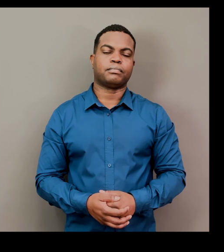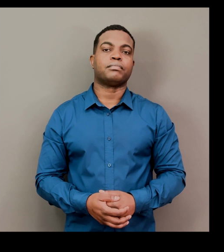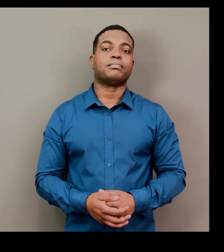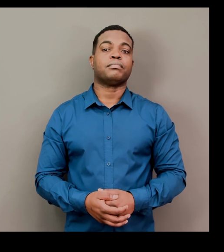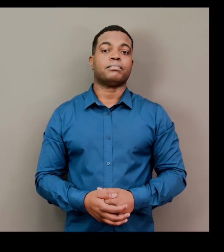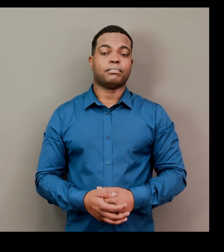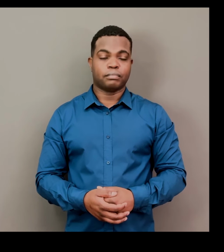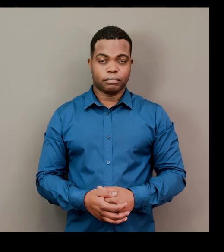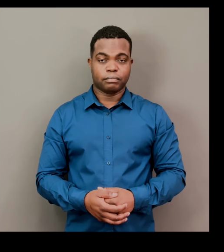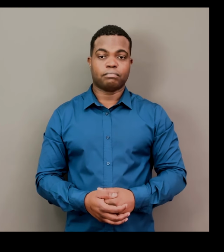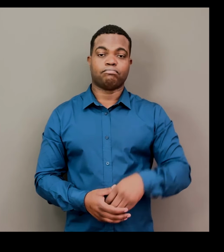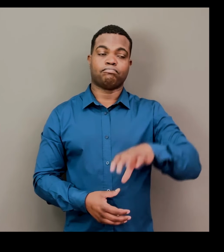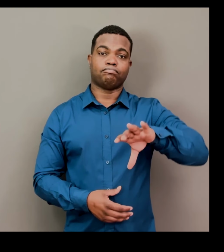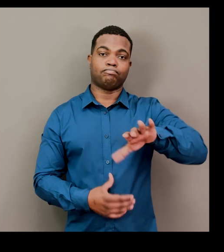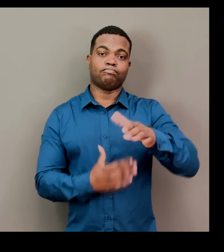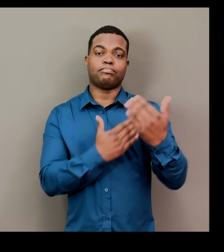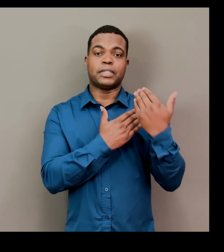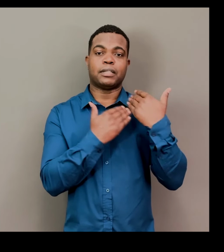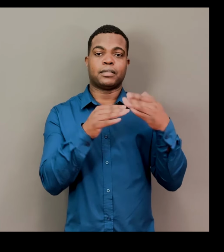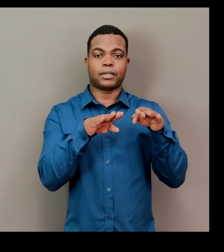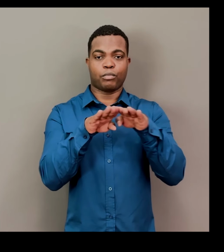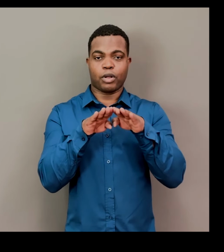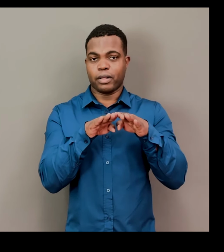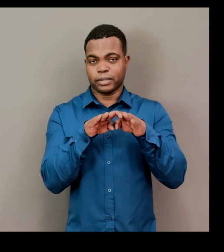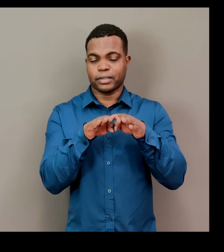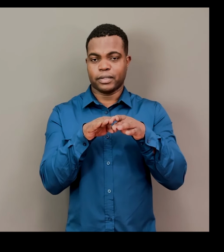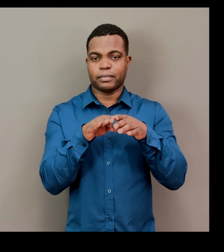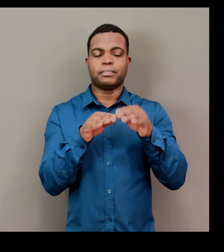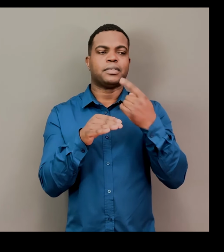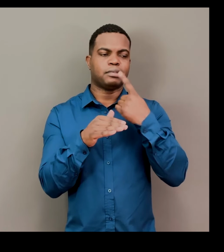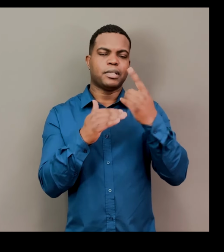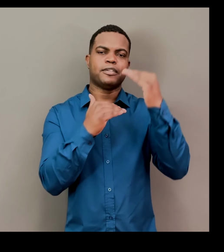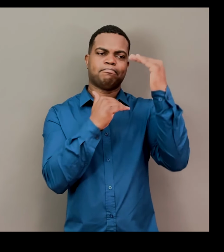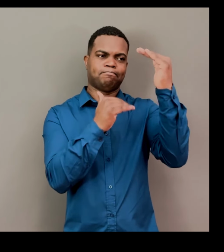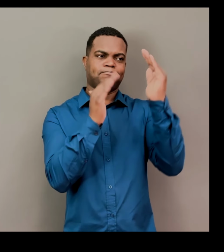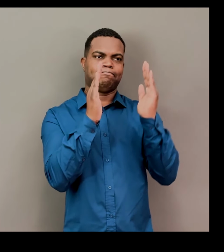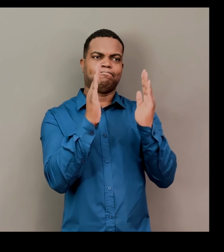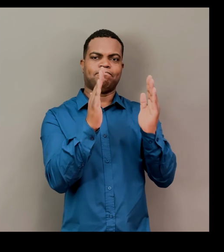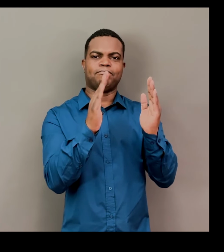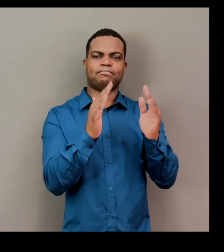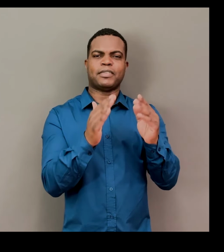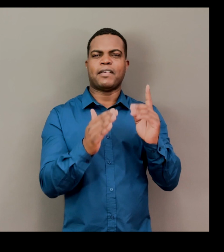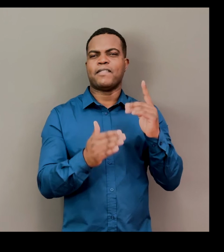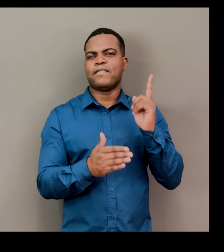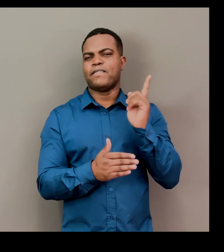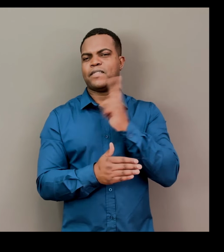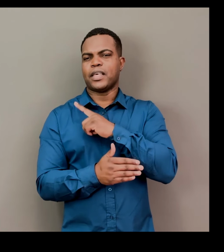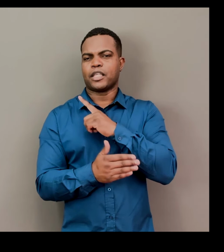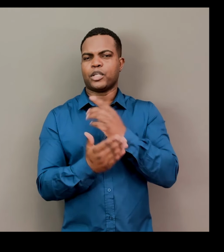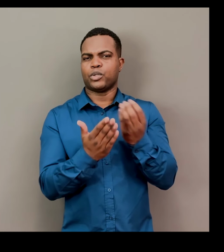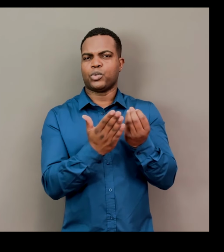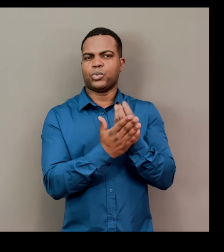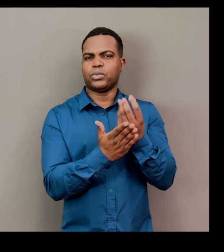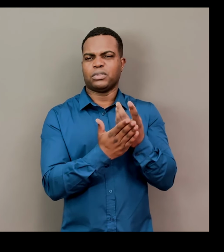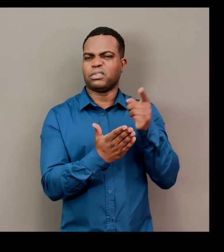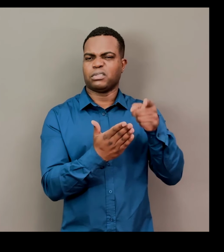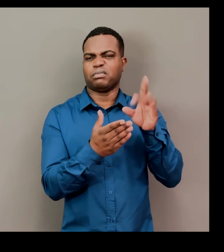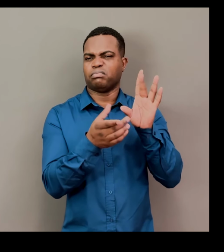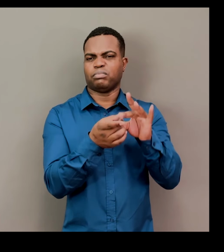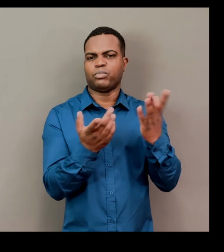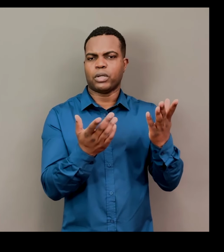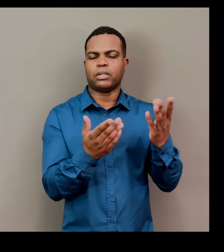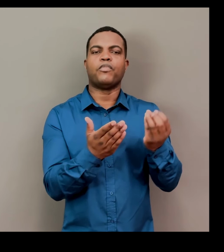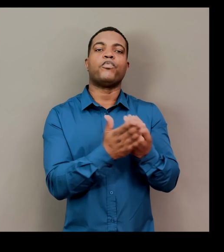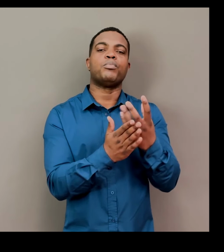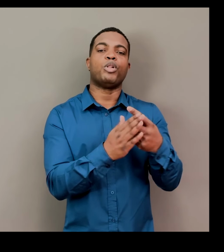The National Endowment for Democracy defined fake news as misleading content